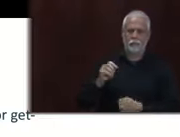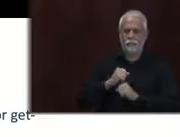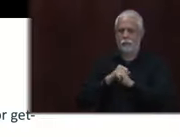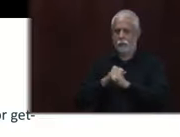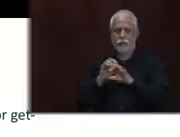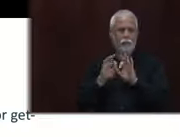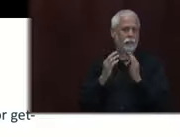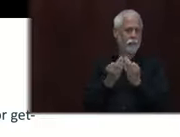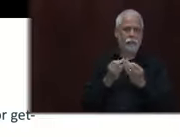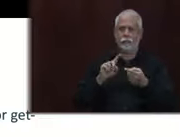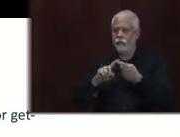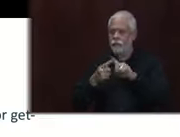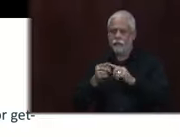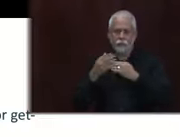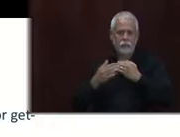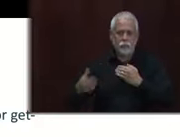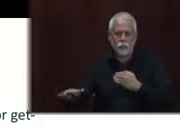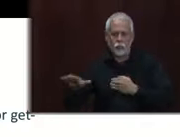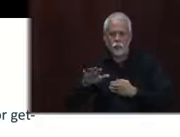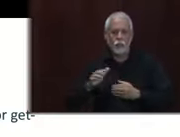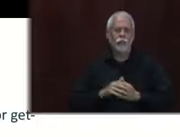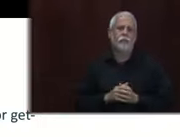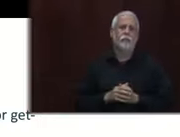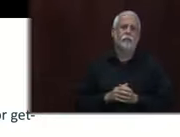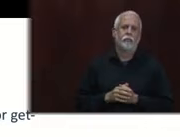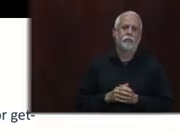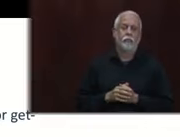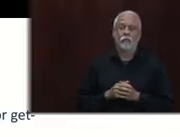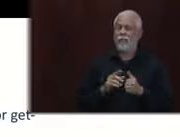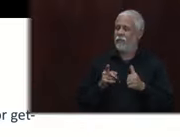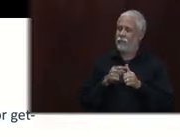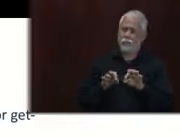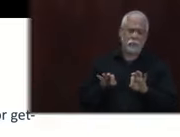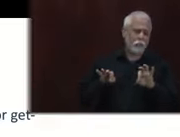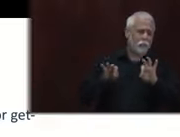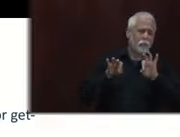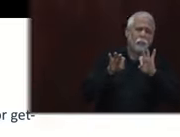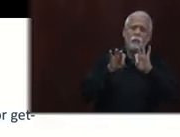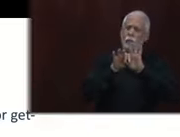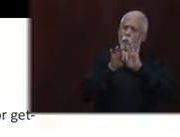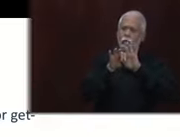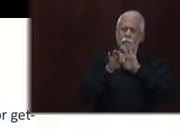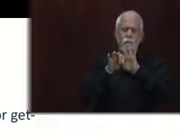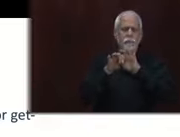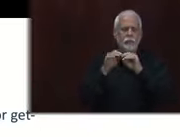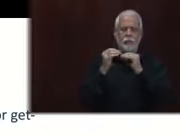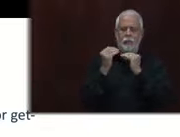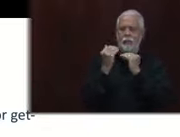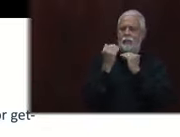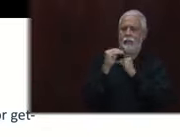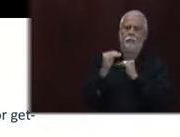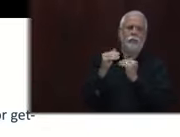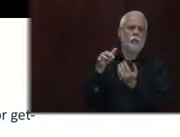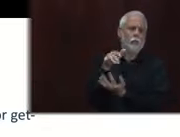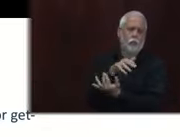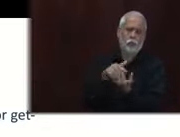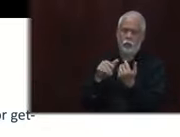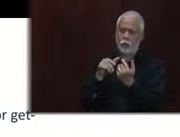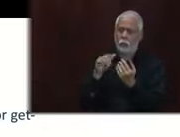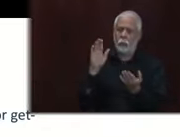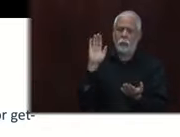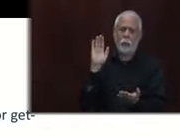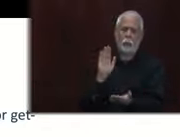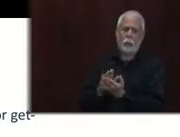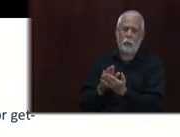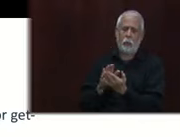our families, friends, and neighbors. First and foremost, we recommend that you limit your interactions, including